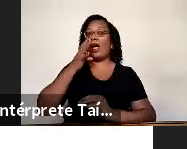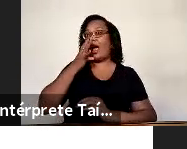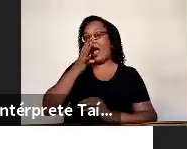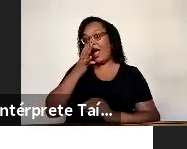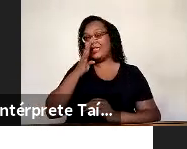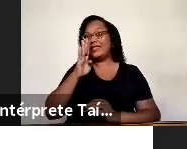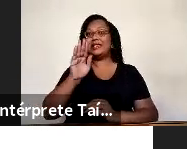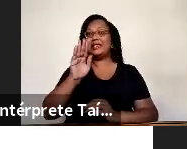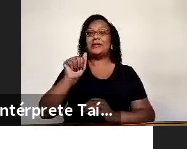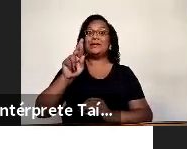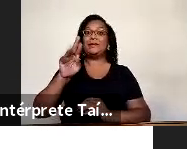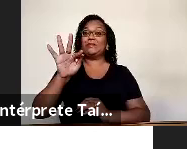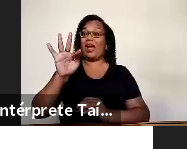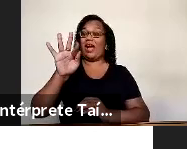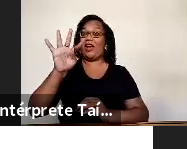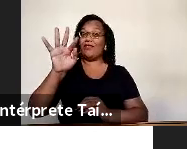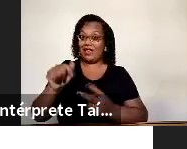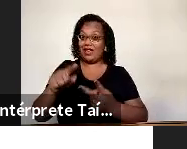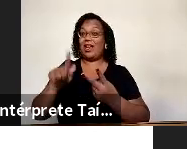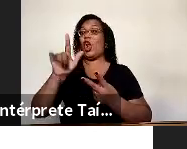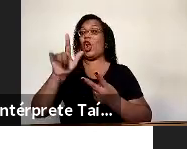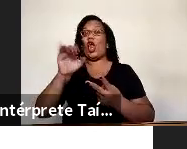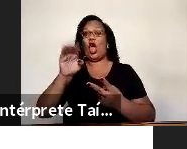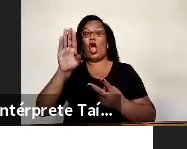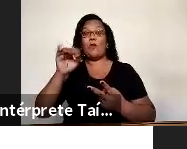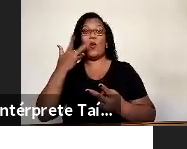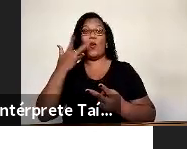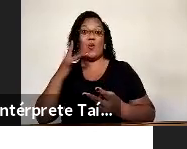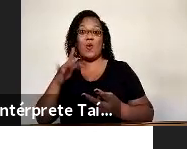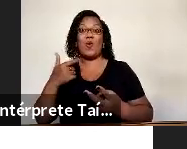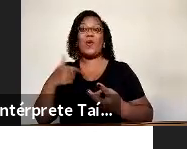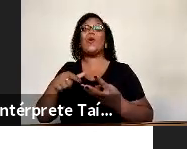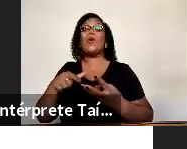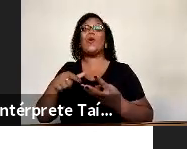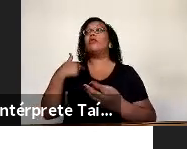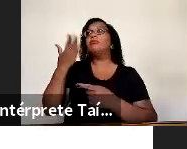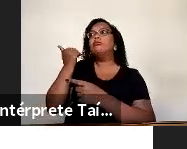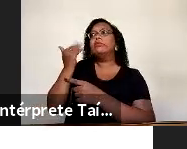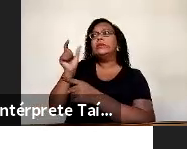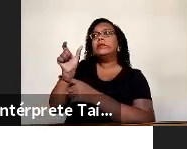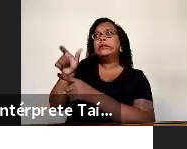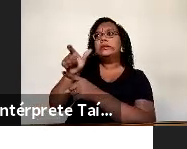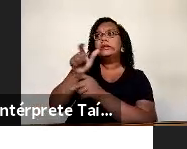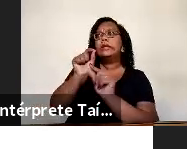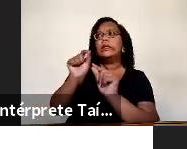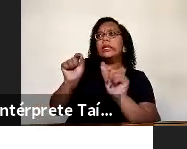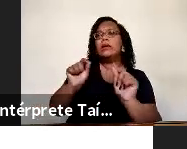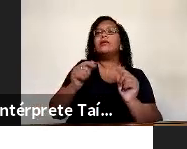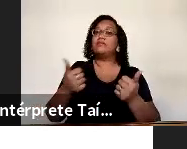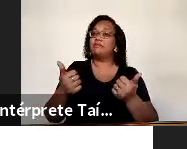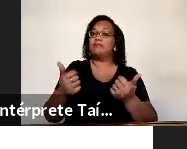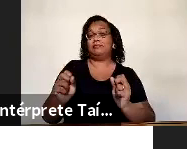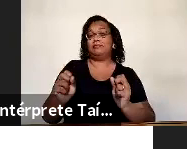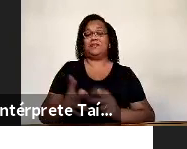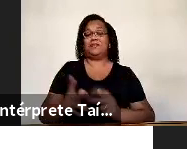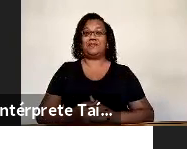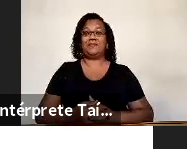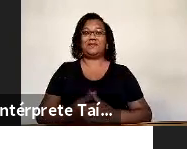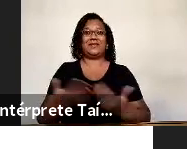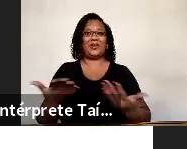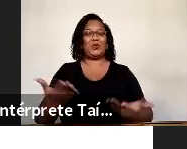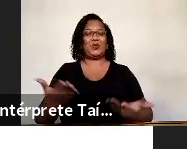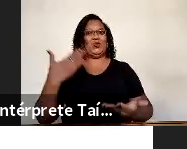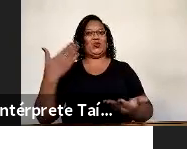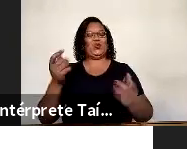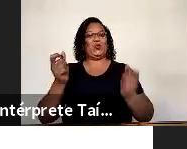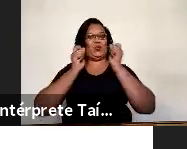know who is who, and I love it. So there are all these surprises, and that's another question people ask me a lot.